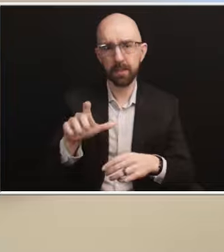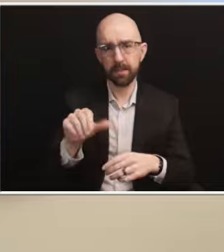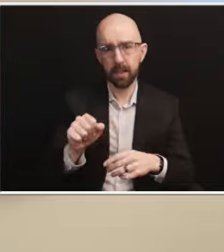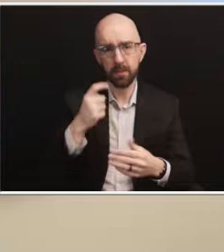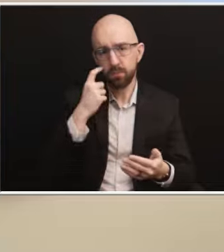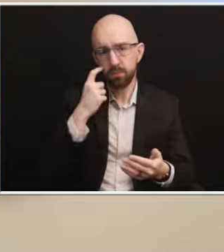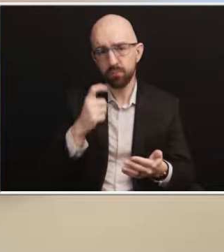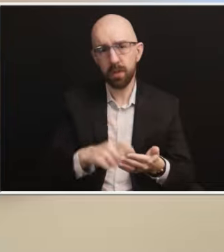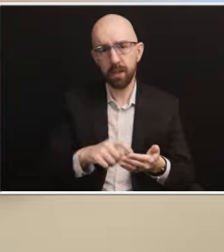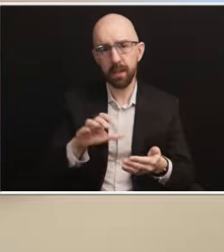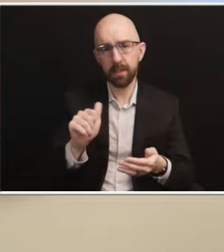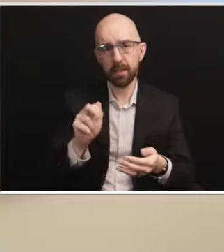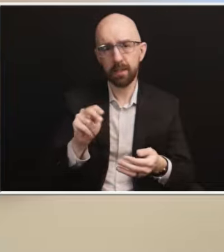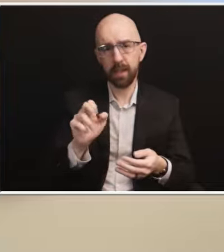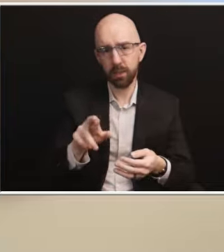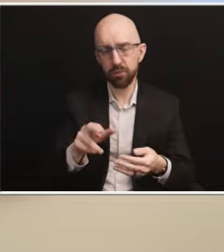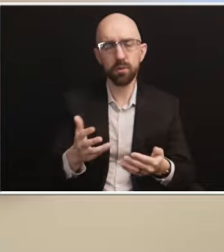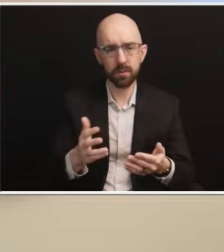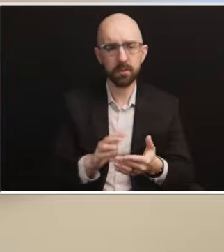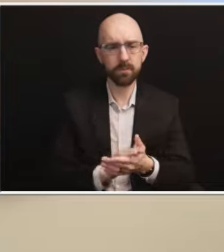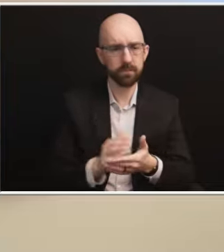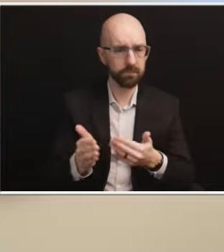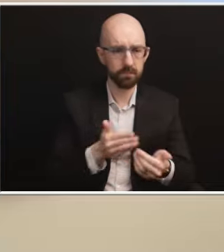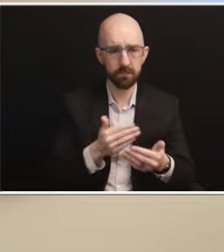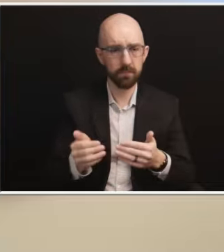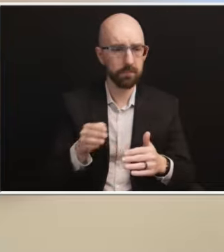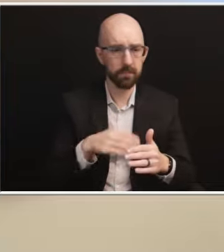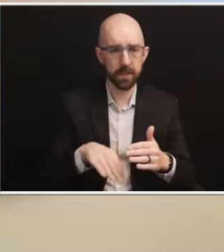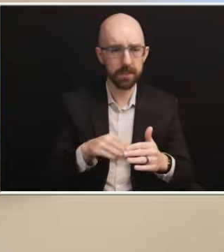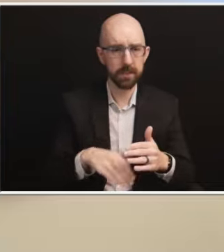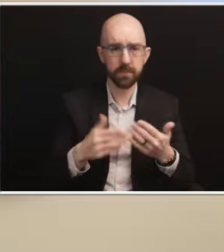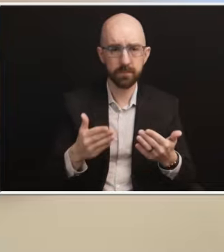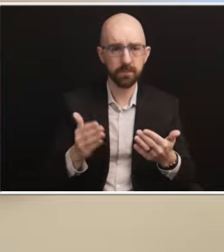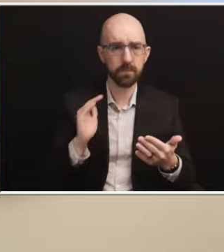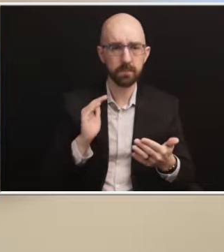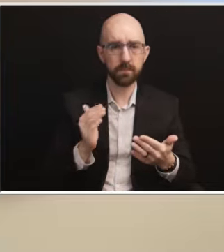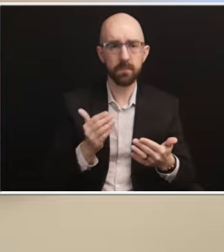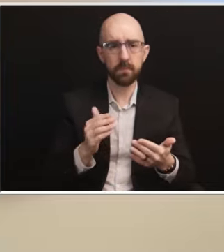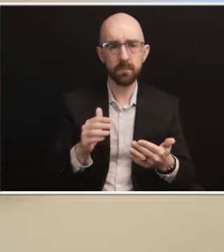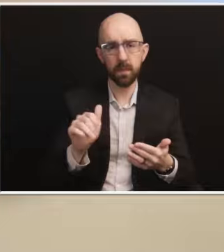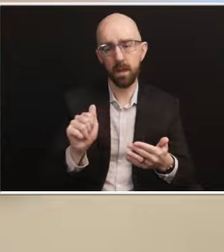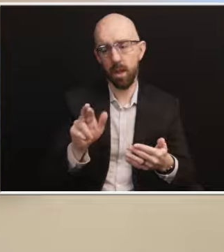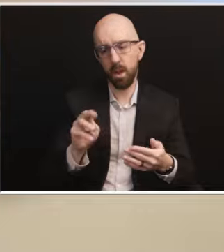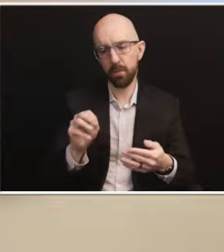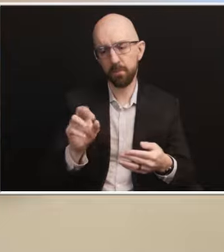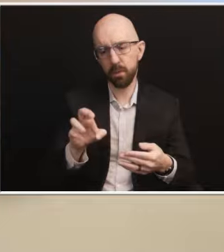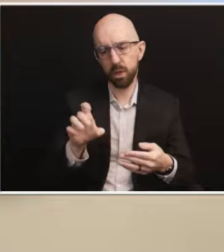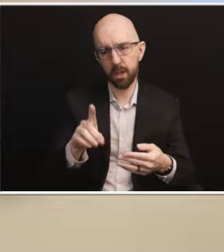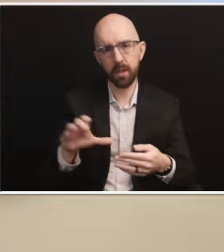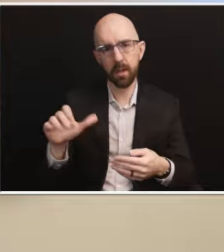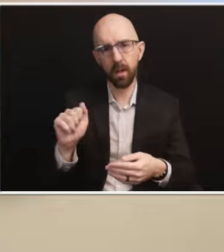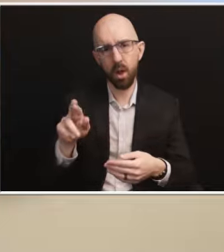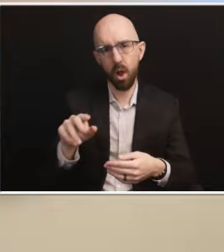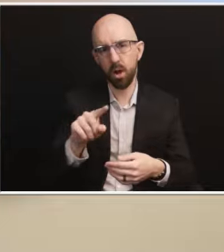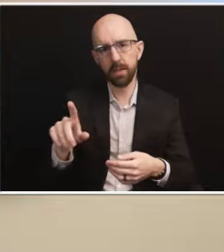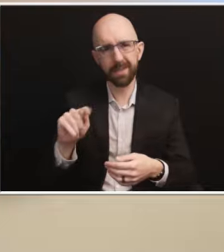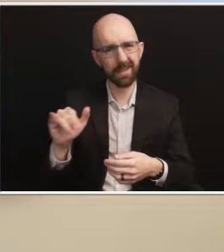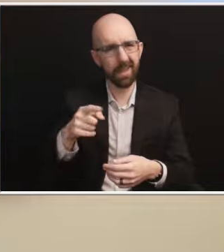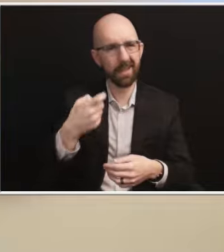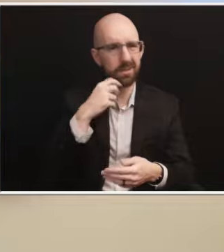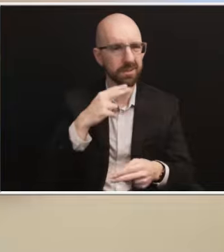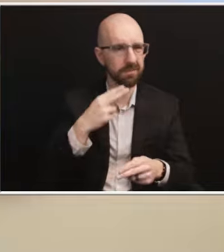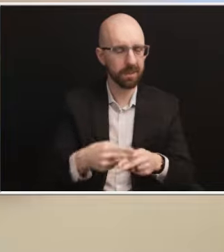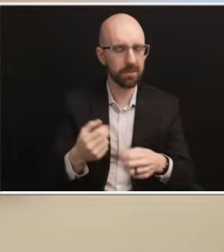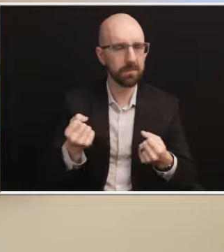the cancer. Whether it's basically armored CAR T cells, just like Dr. Akhavan mentioned, with